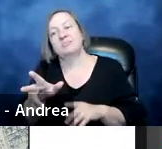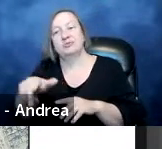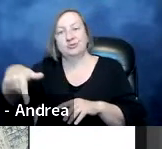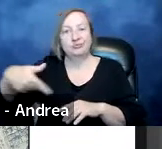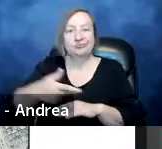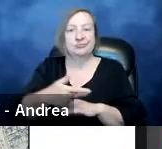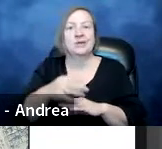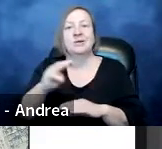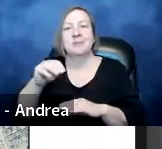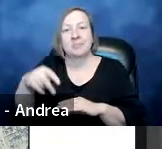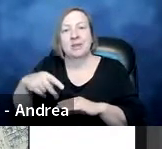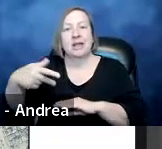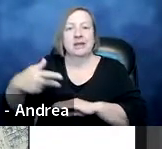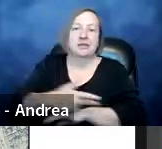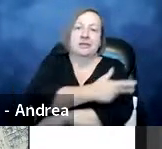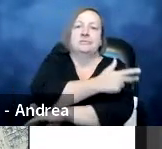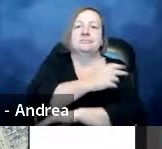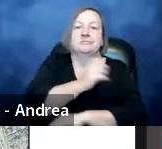on I-5 southbound.